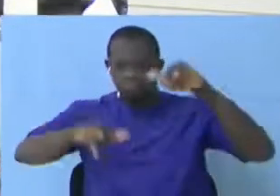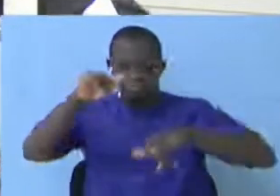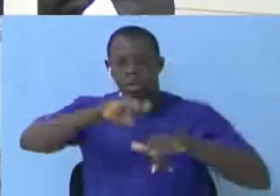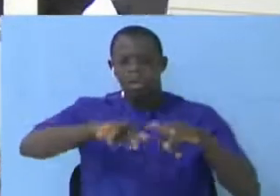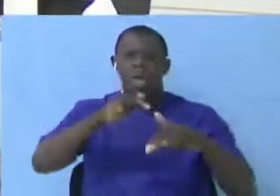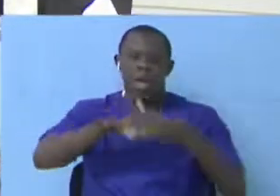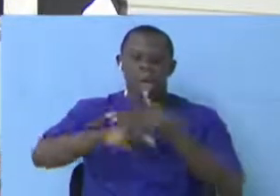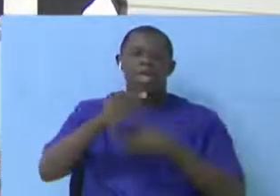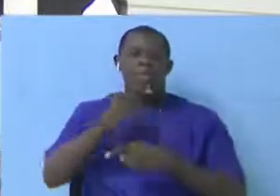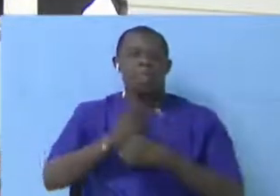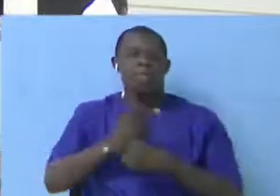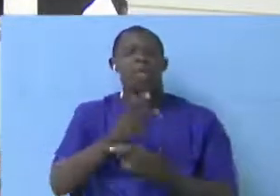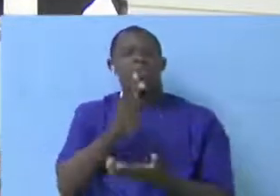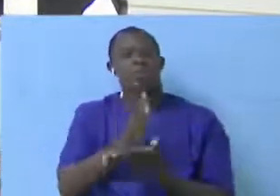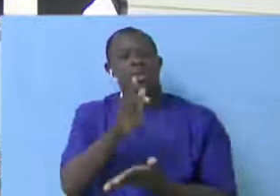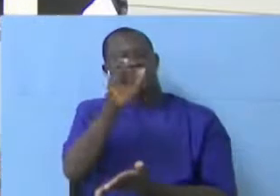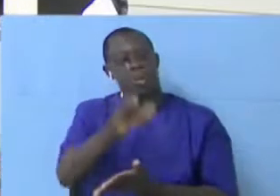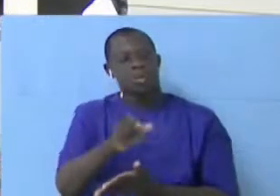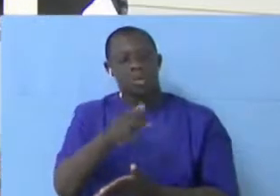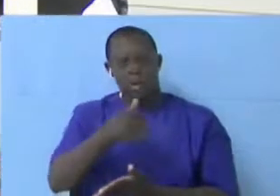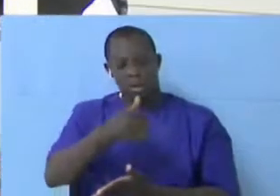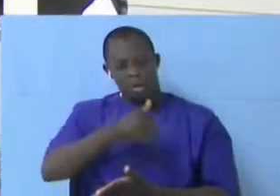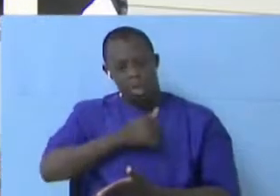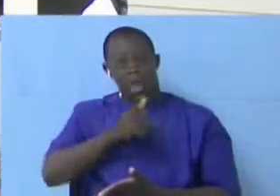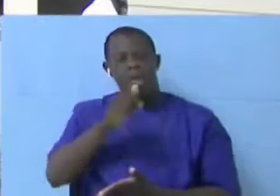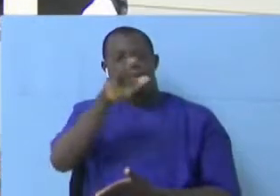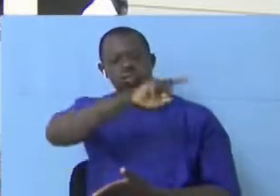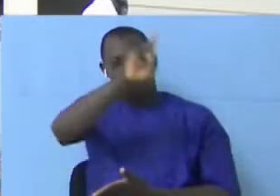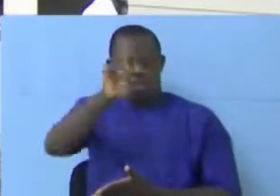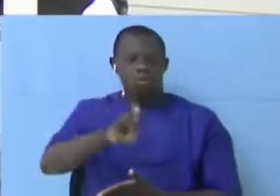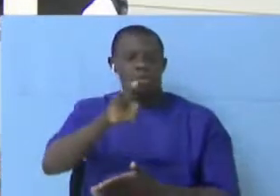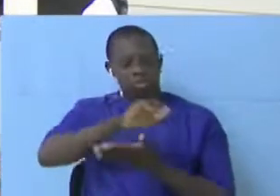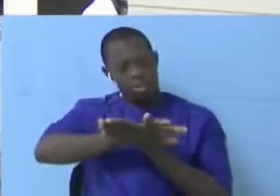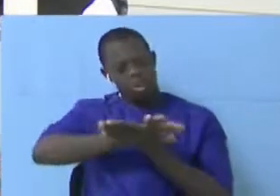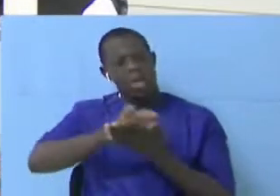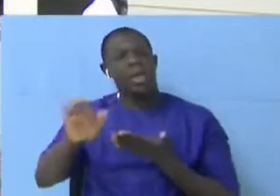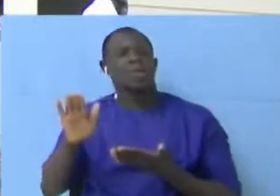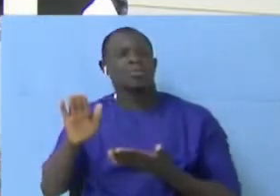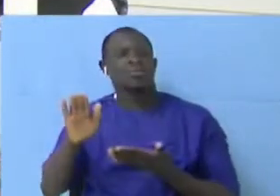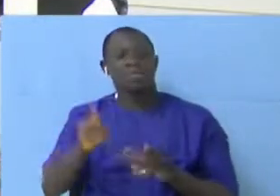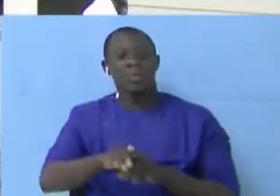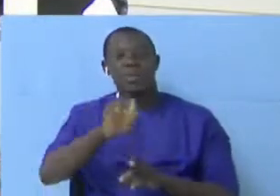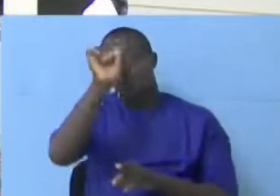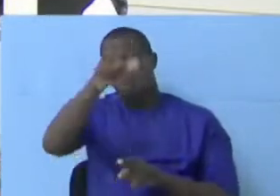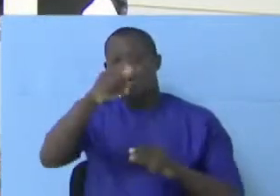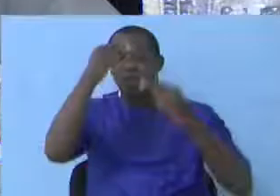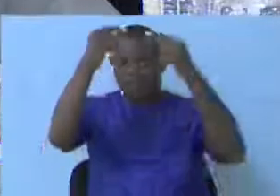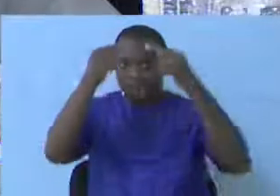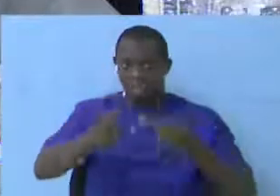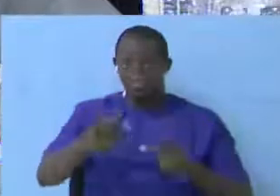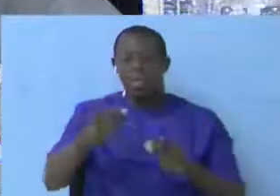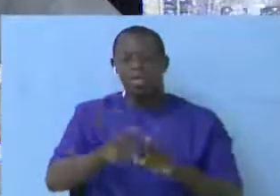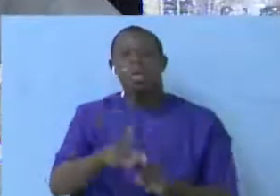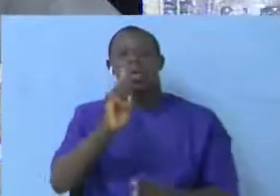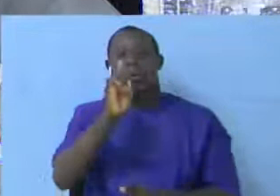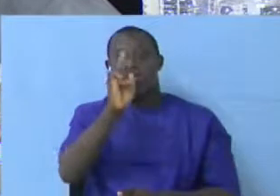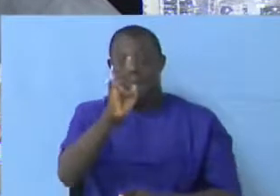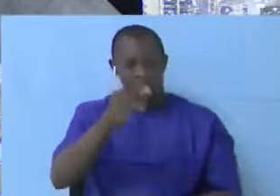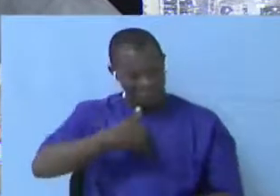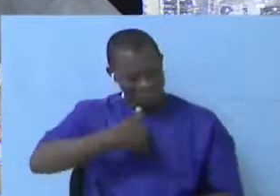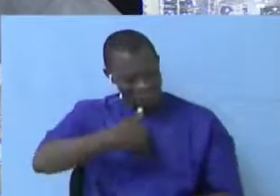Sorry, witness, my question was very clear. Your statement that one barbaric